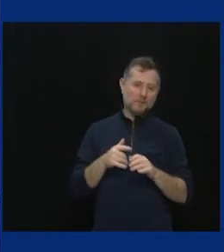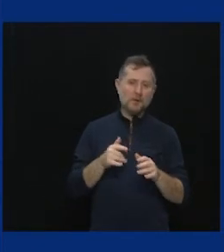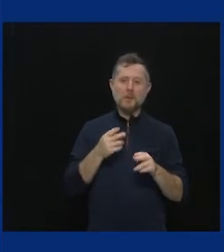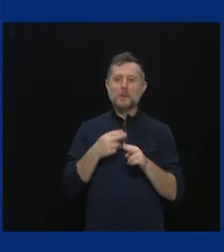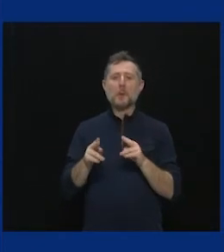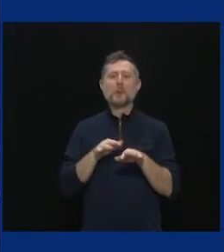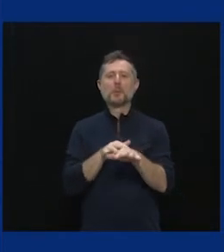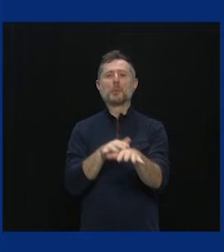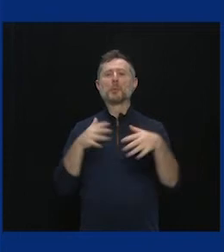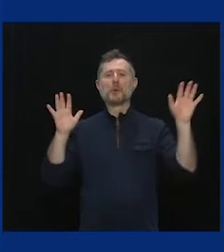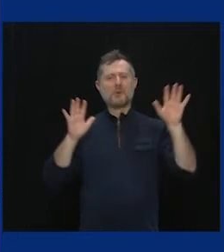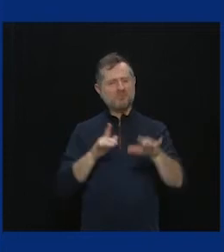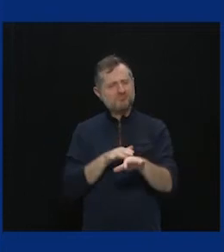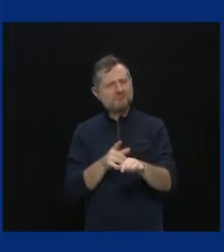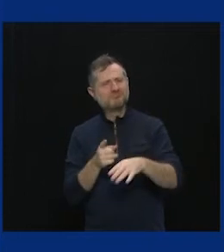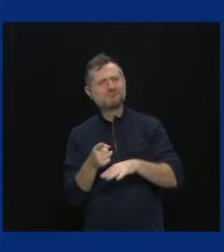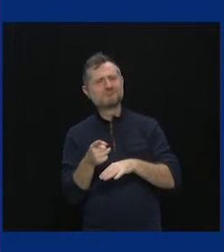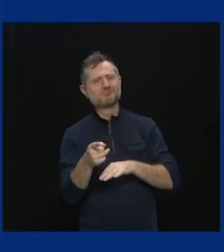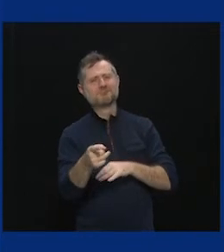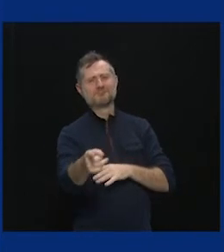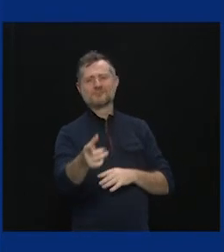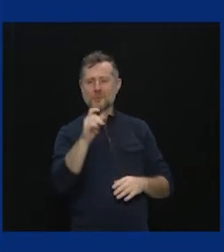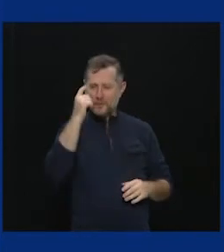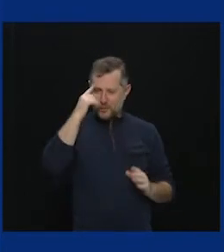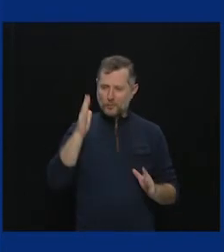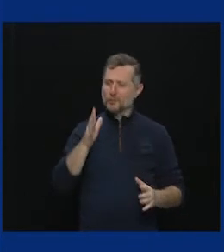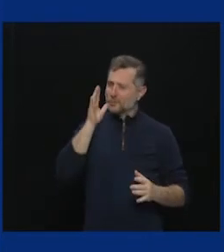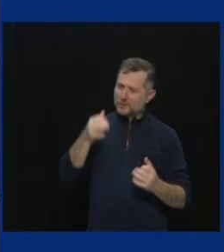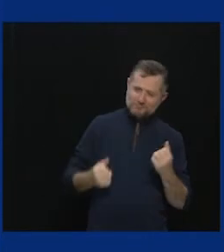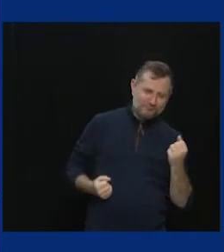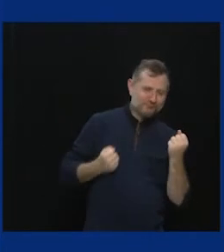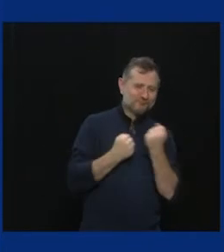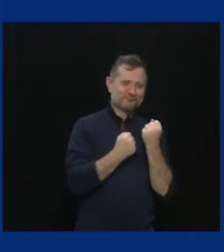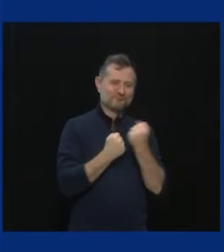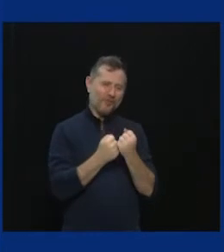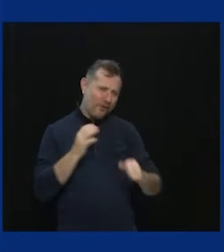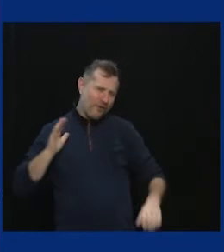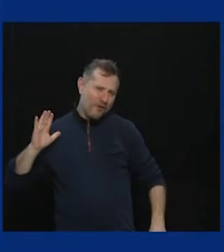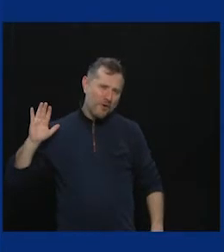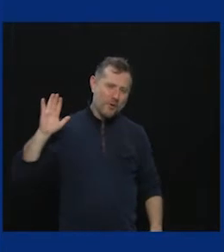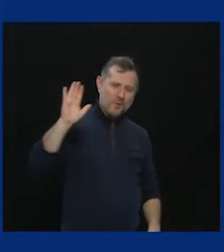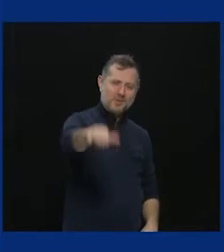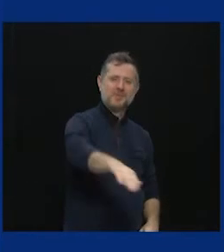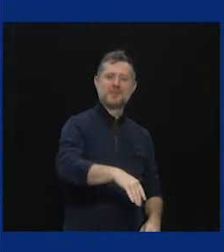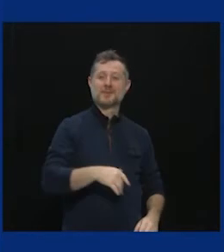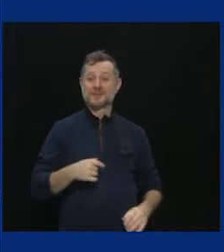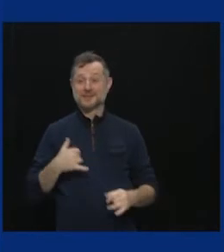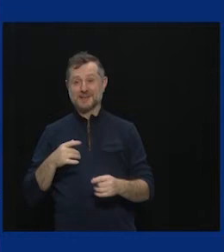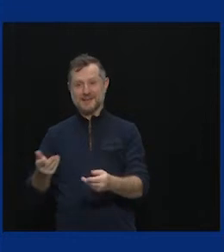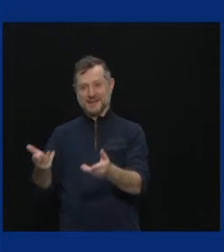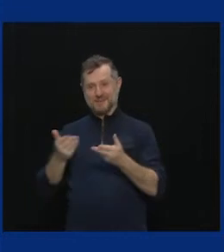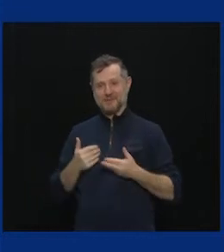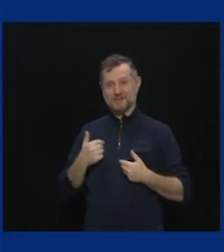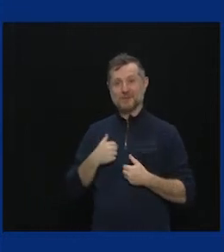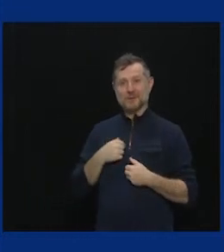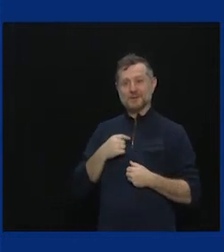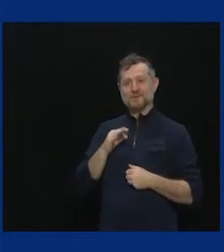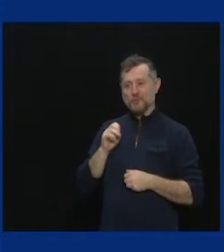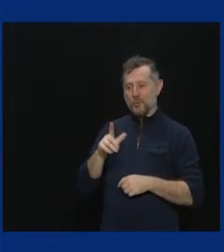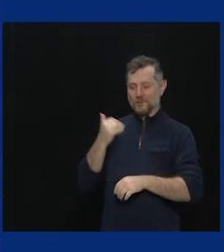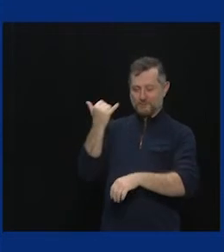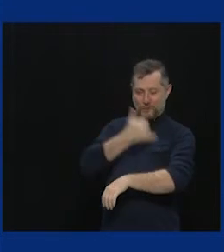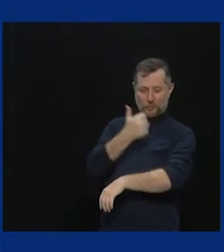way to help encourage and cheer us, but more importantly, to give us the fuel needed and that energy boost with